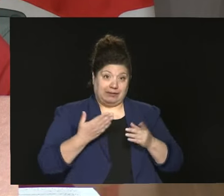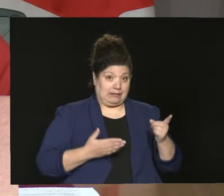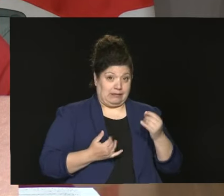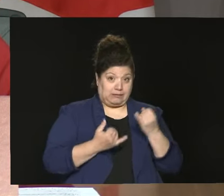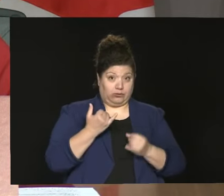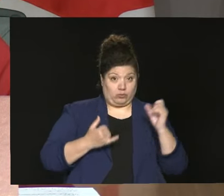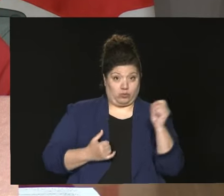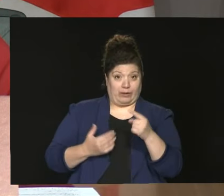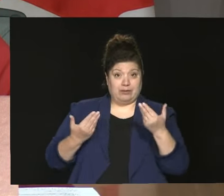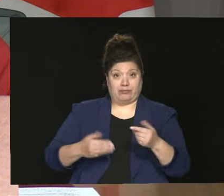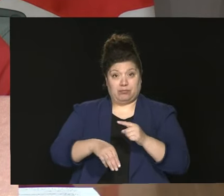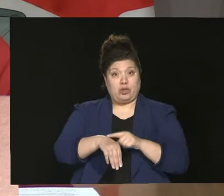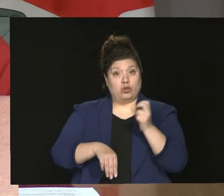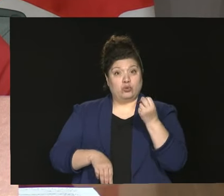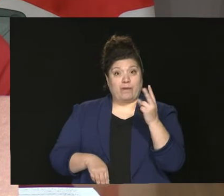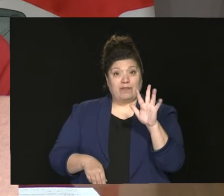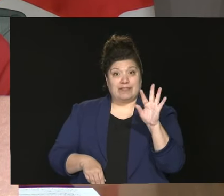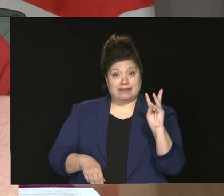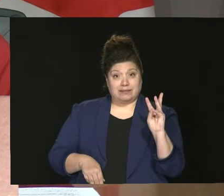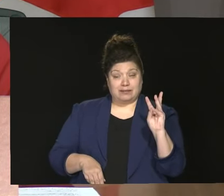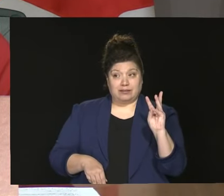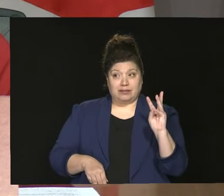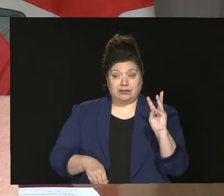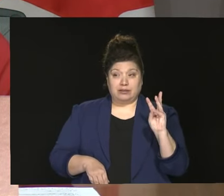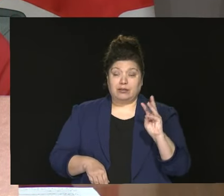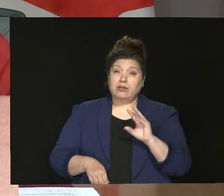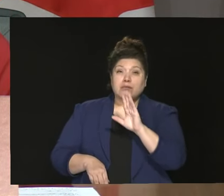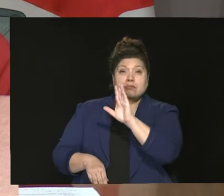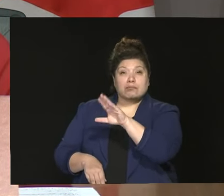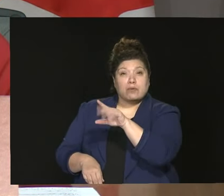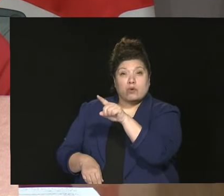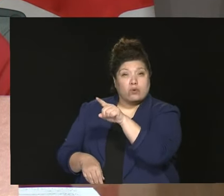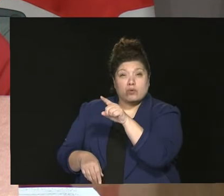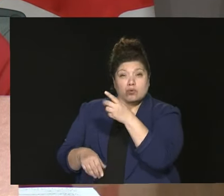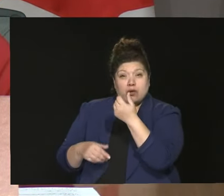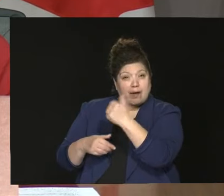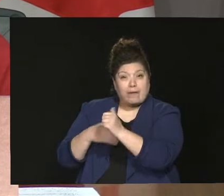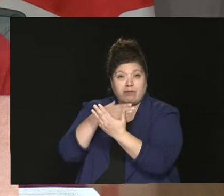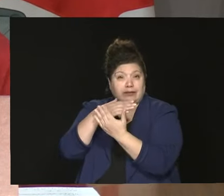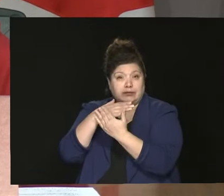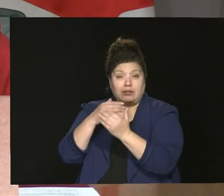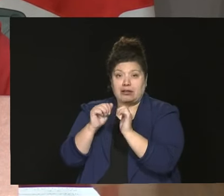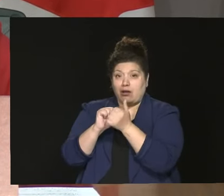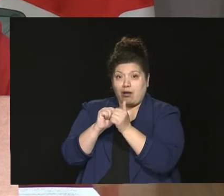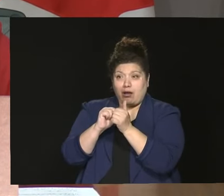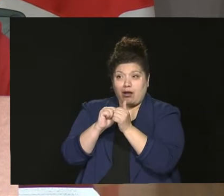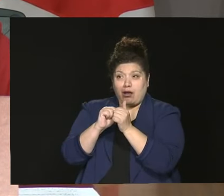well, do you have any advice on how to resolve this situation from the federal level?